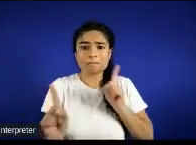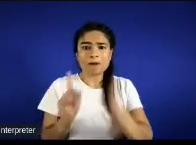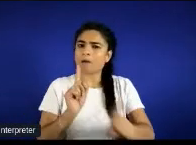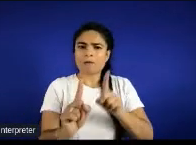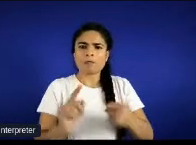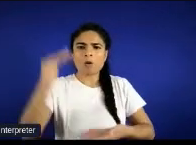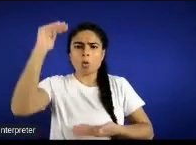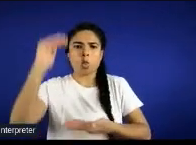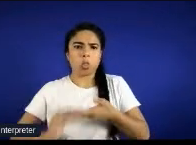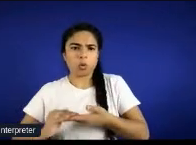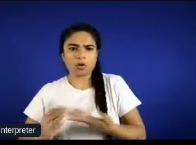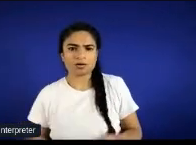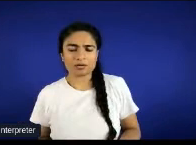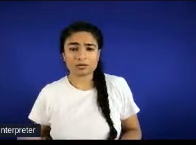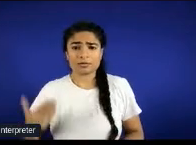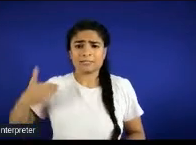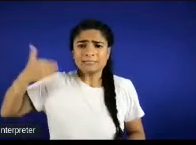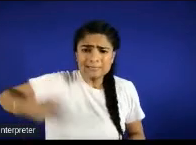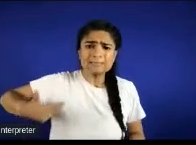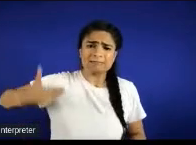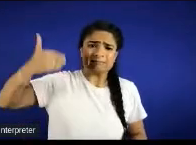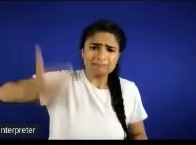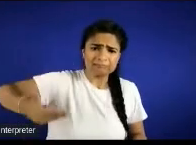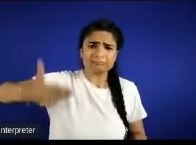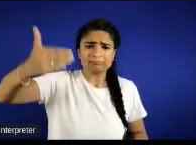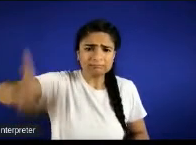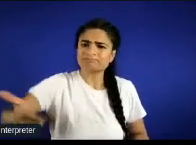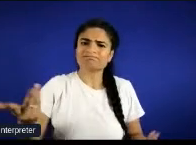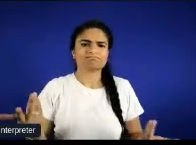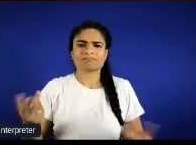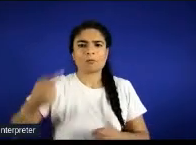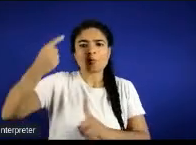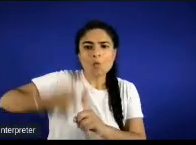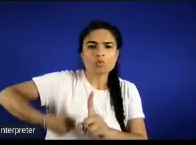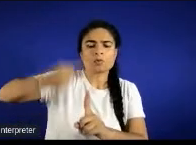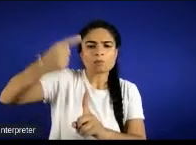monthly basis. What we came up with, we have decided